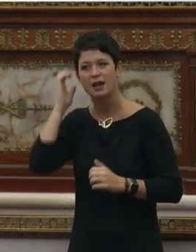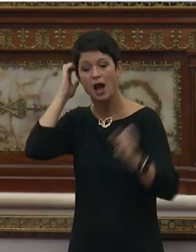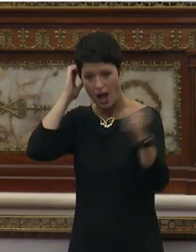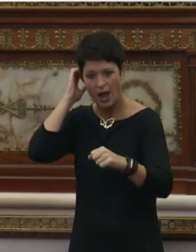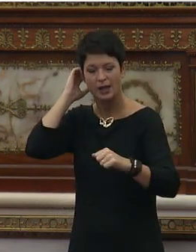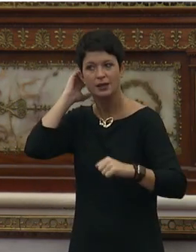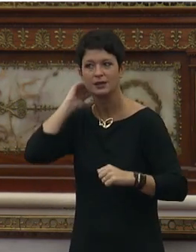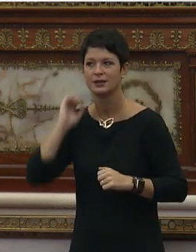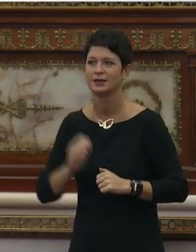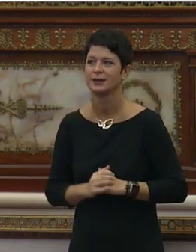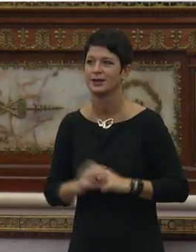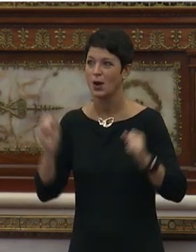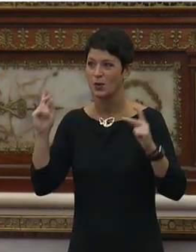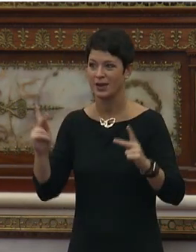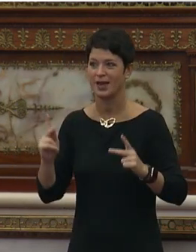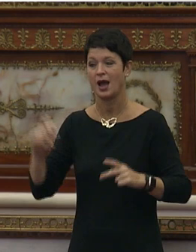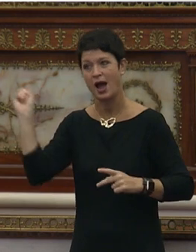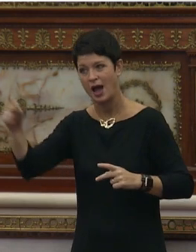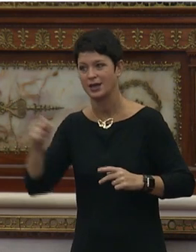Aye.